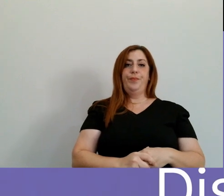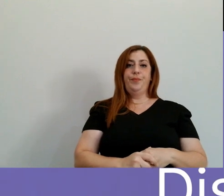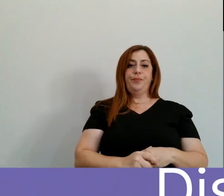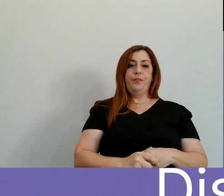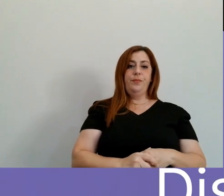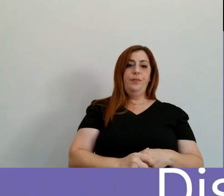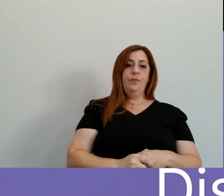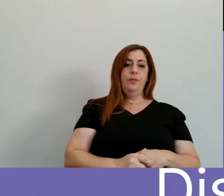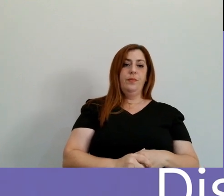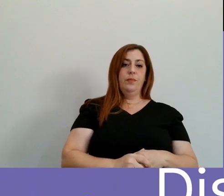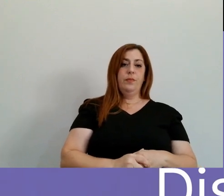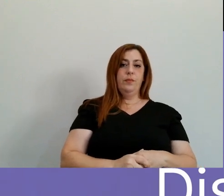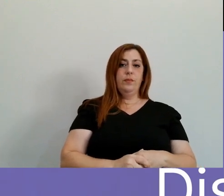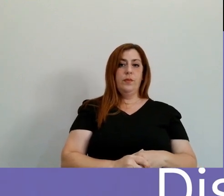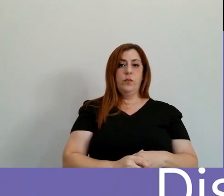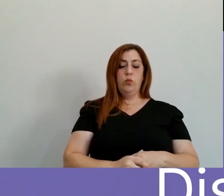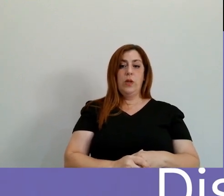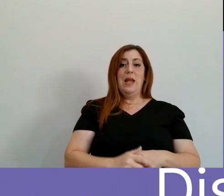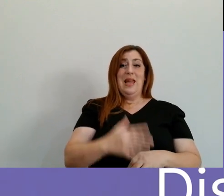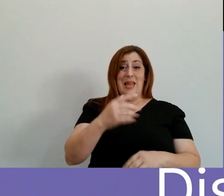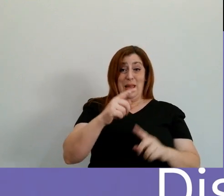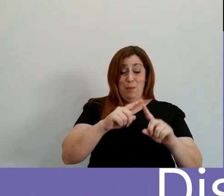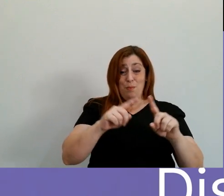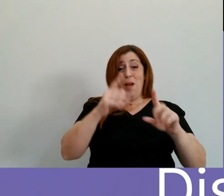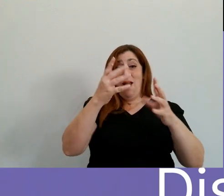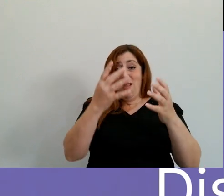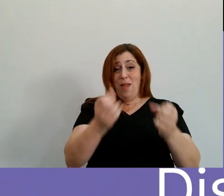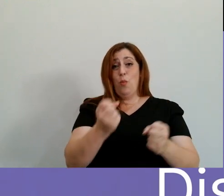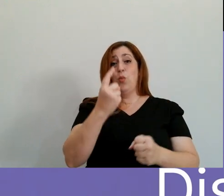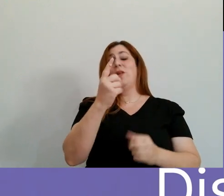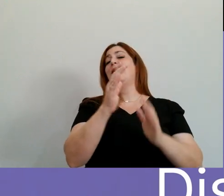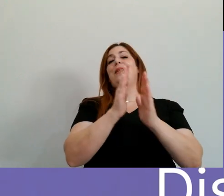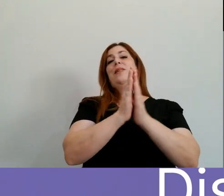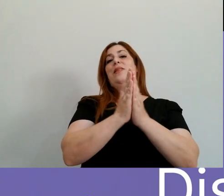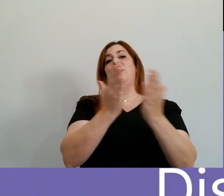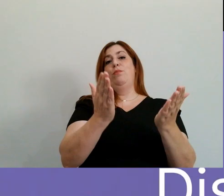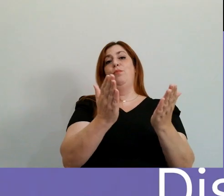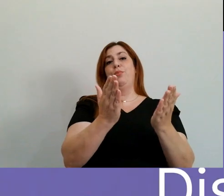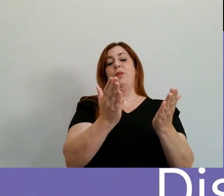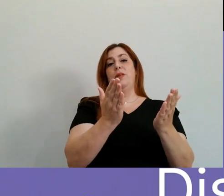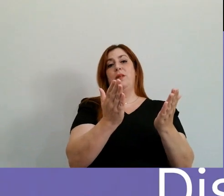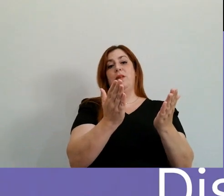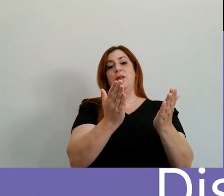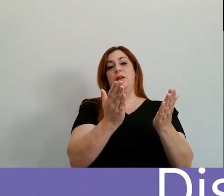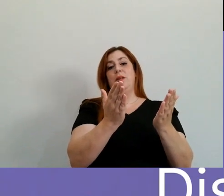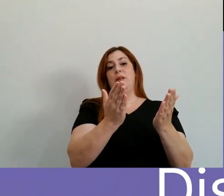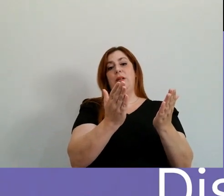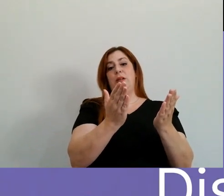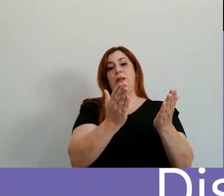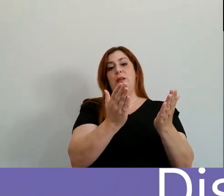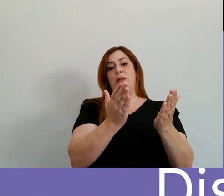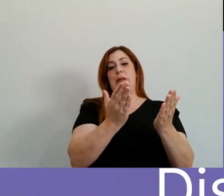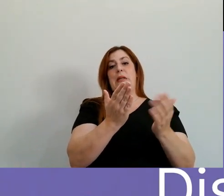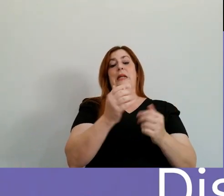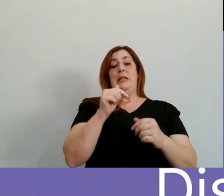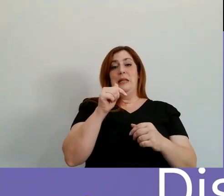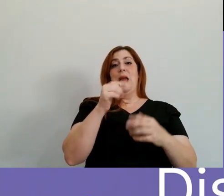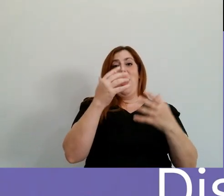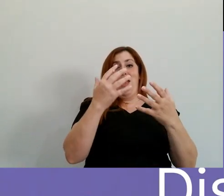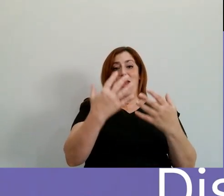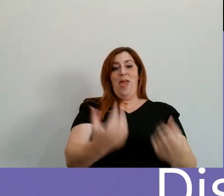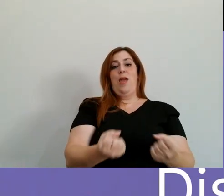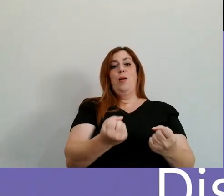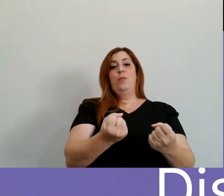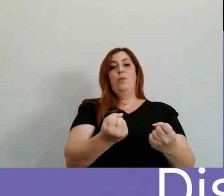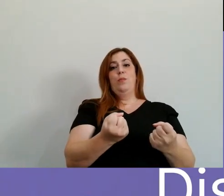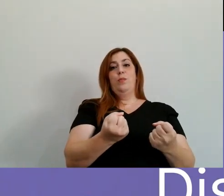itself. One book that I can recommend if they're parents of low to medium support